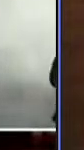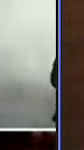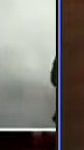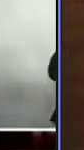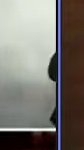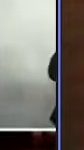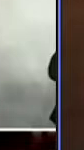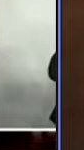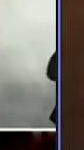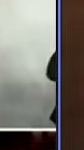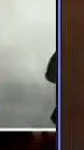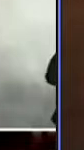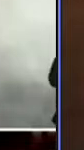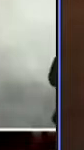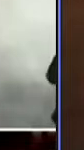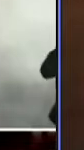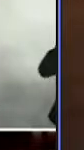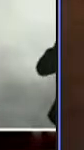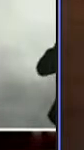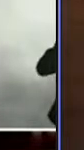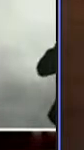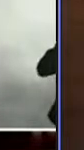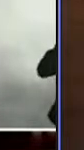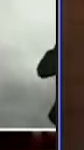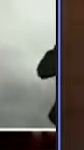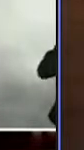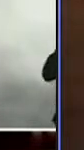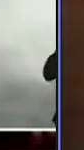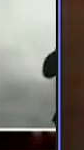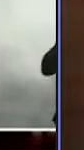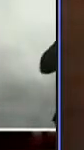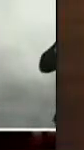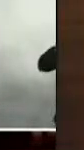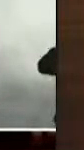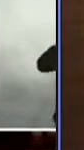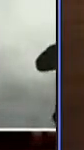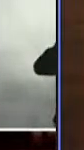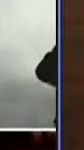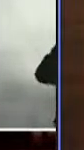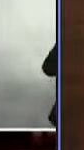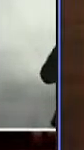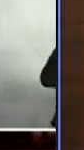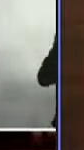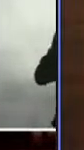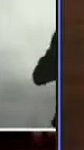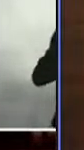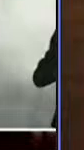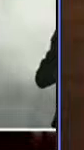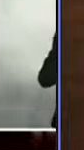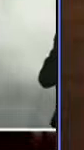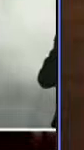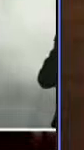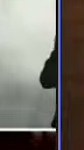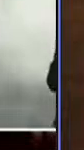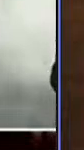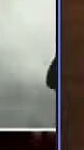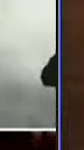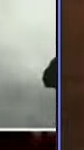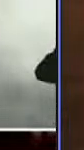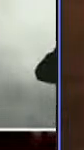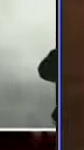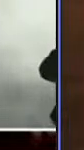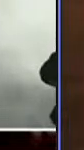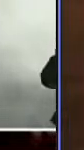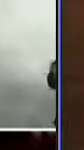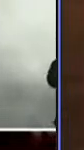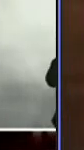was disrupted by up to 70% in the Thekwini in particular. It took a little bit of time, but we now, I